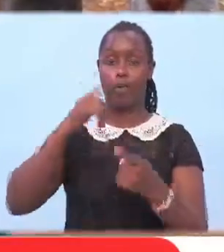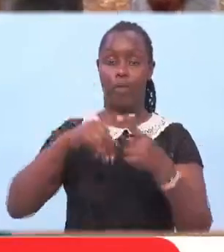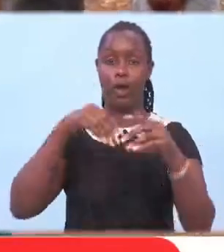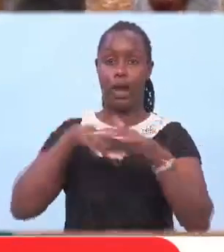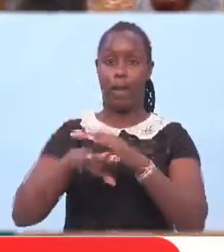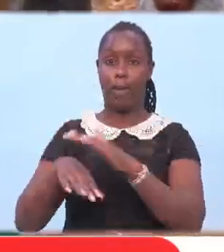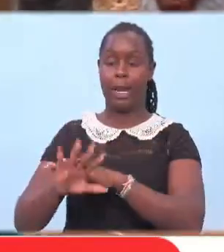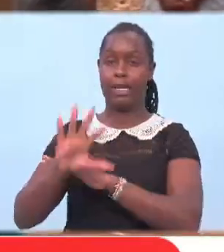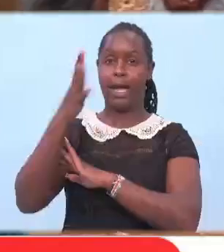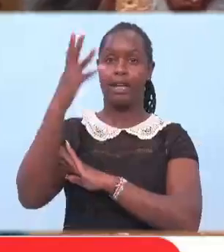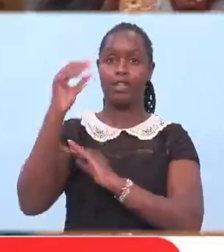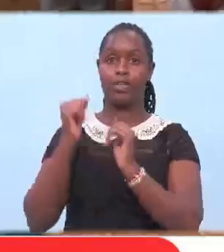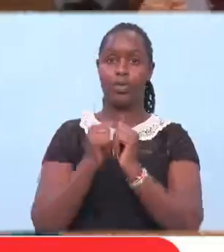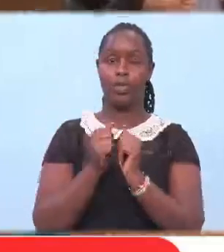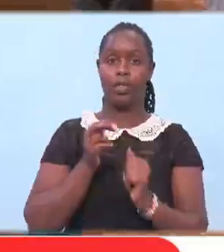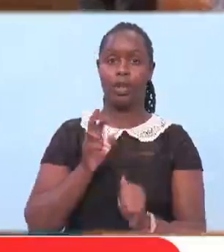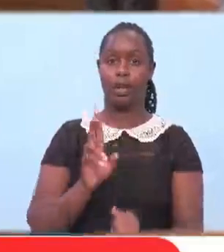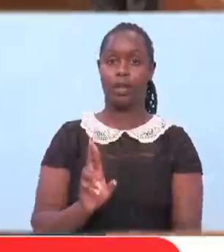with her.